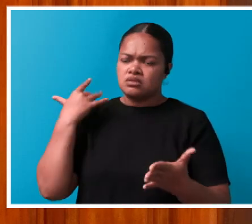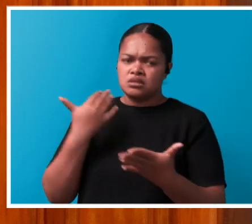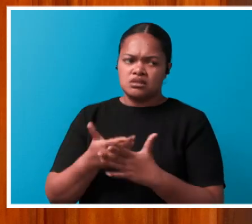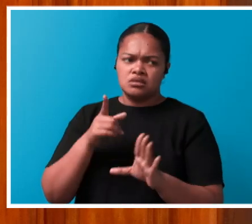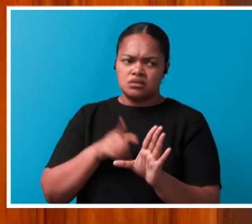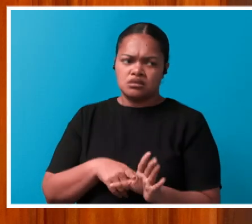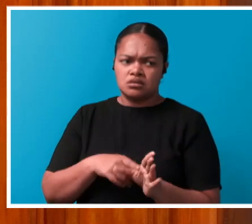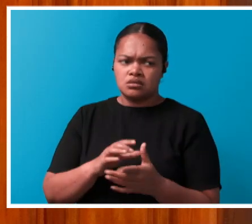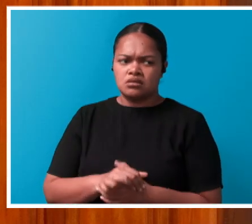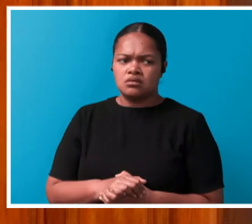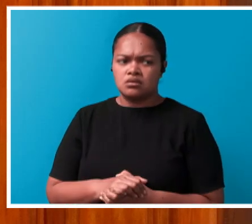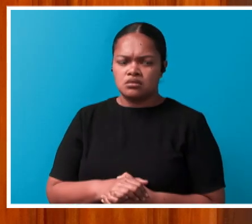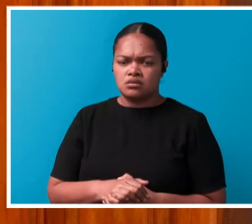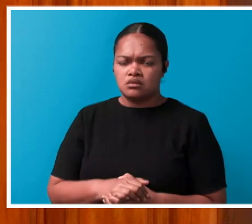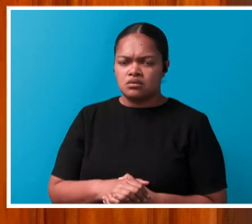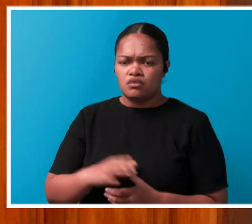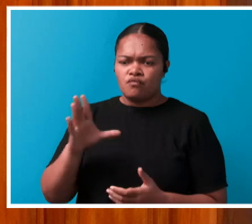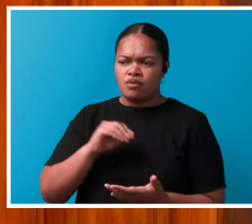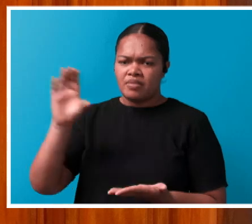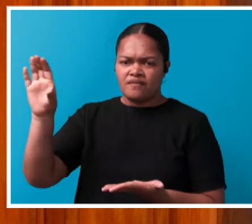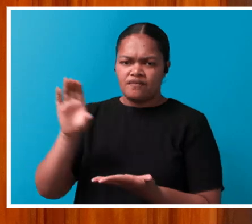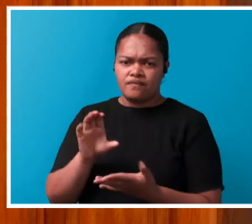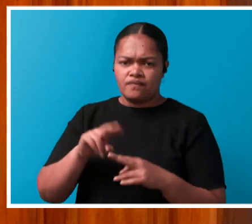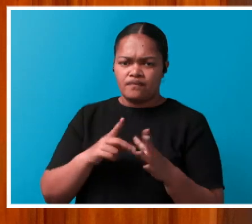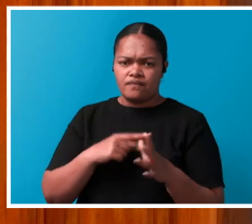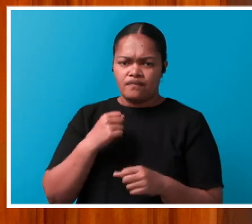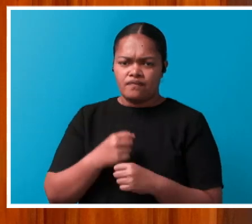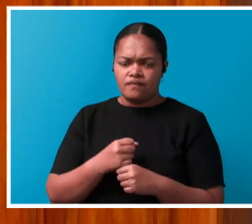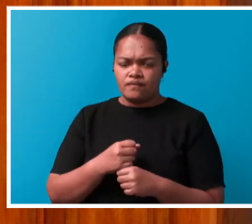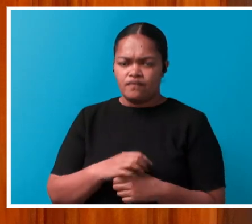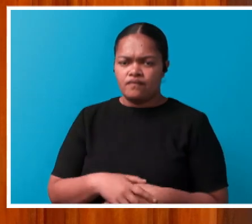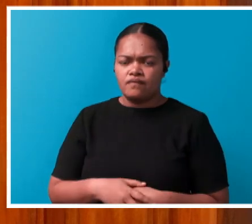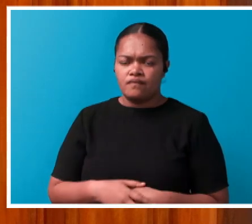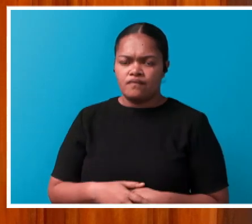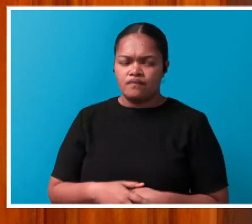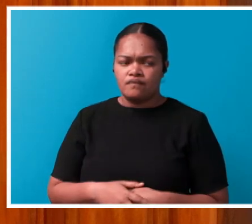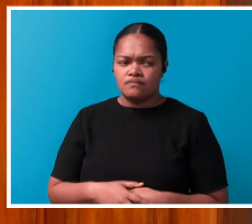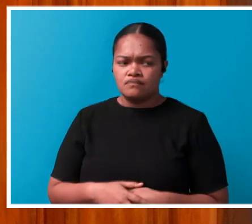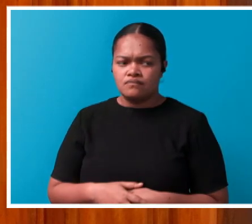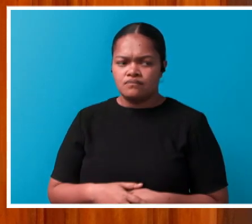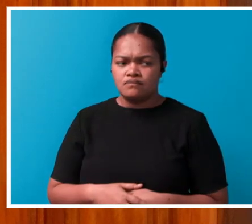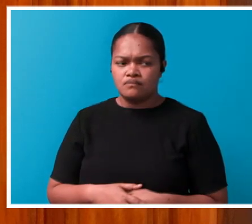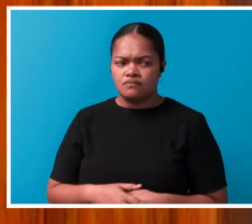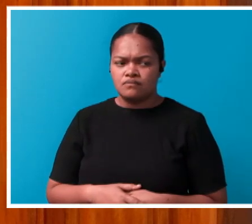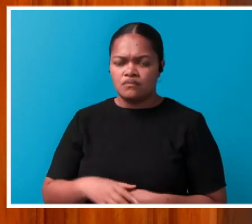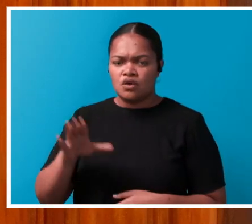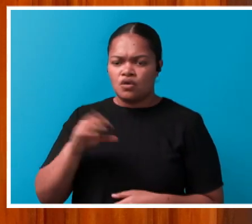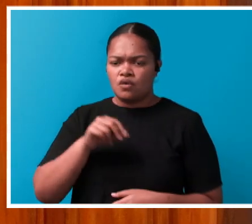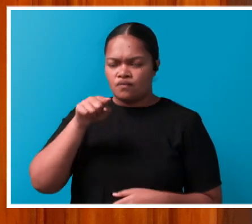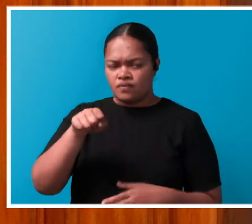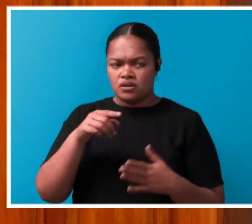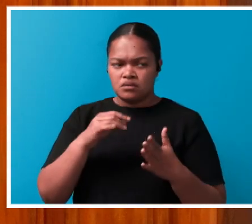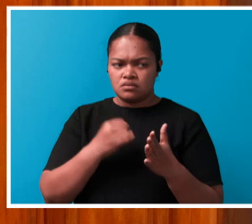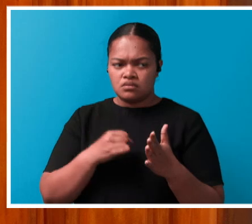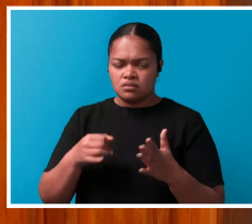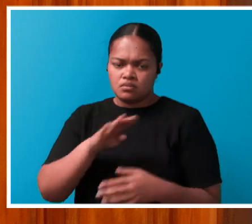far from the fact, Mr. Speaker, sir. Mr. Tambain Marama was the chief architect of the demise of the industry when he was